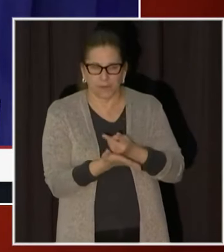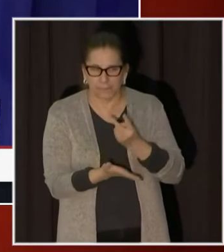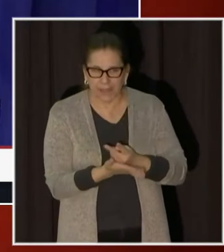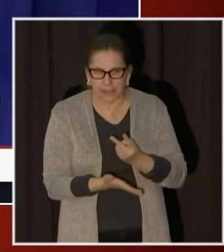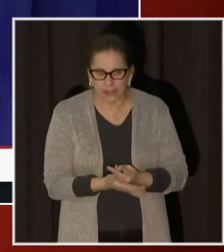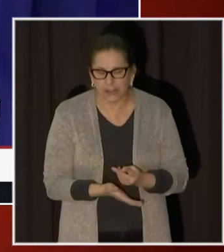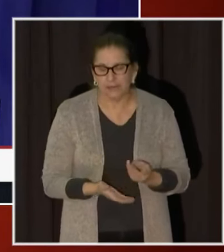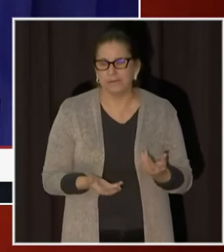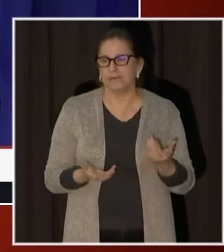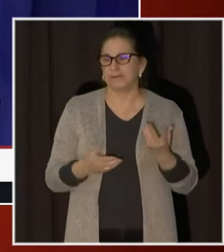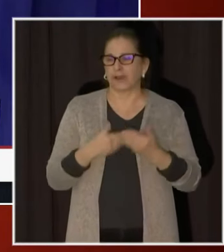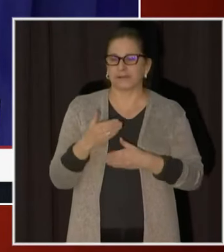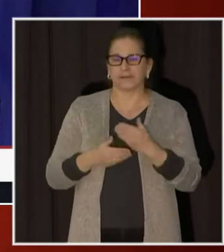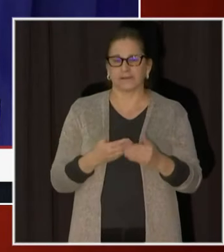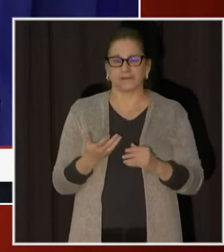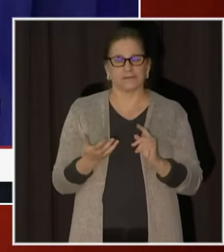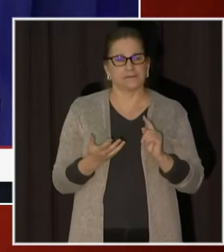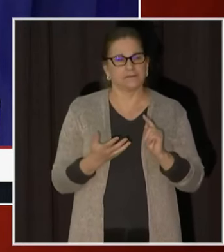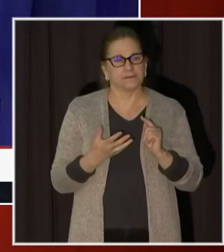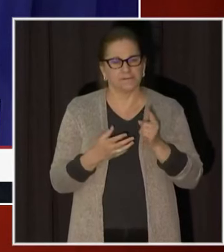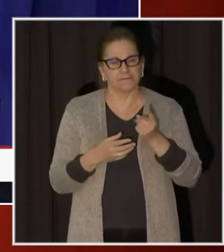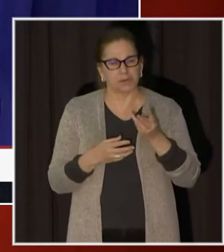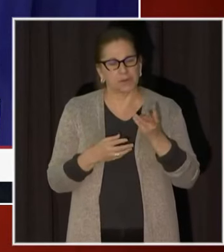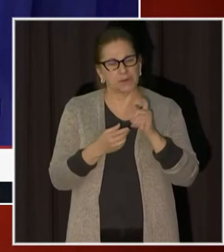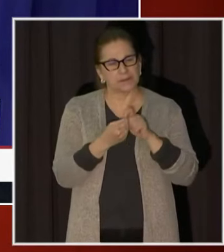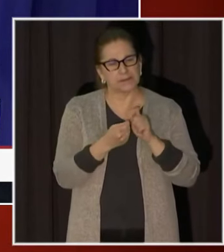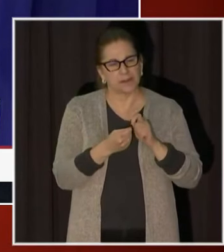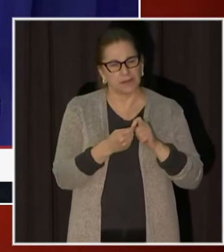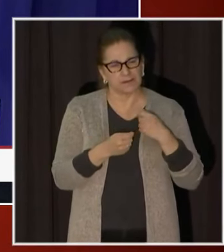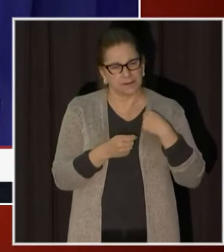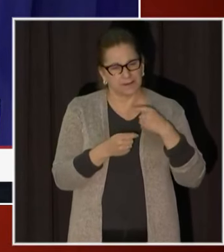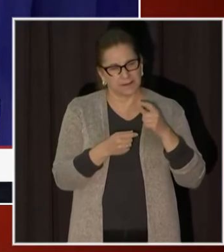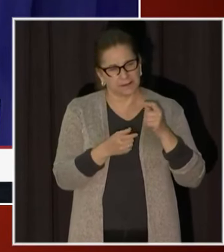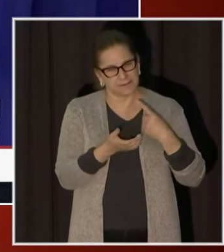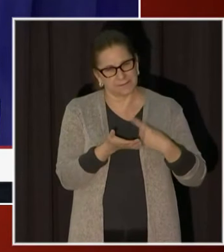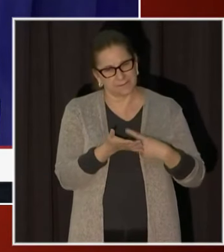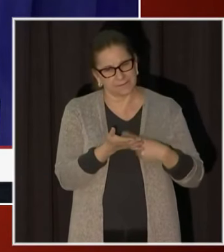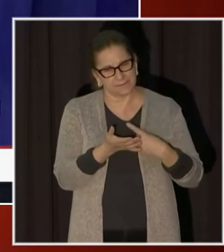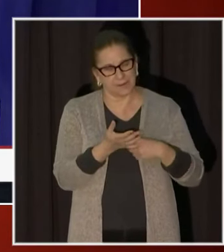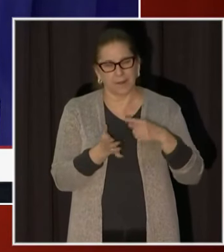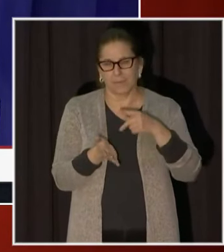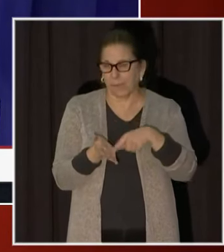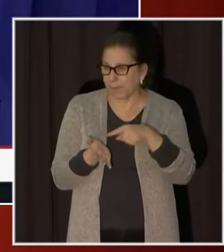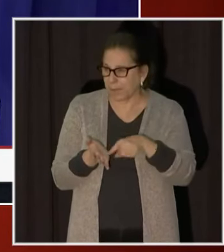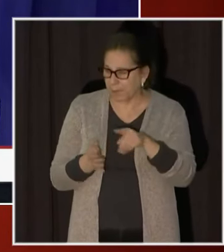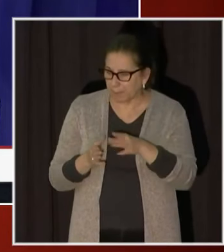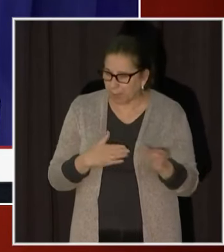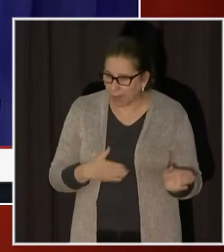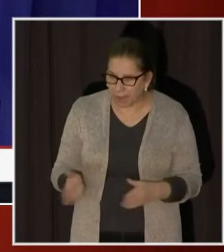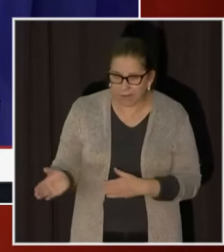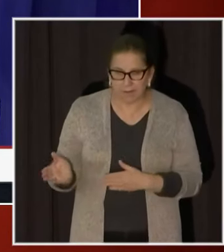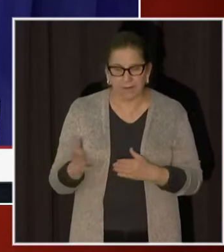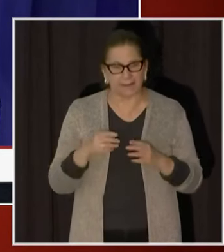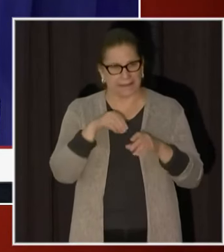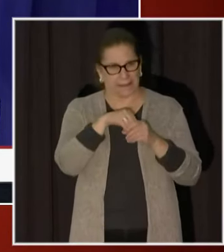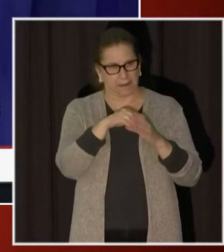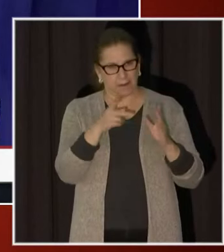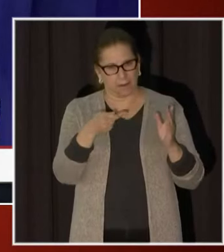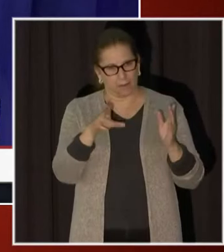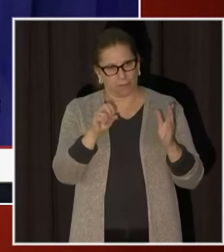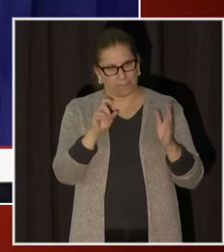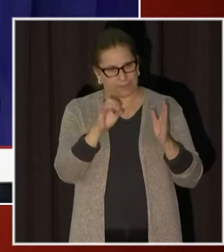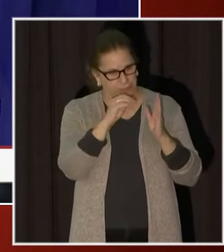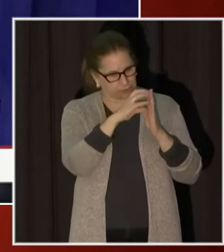involves the executive, but there's still some discussions regarding the payment plan provisions for